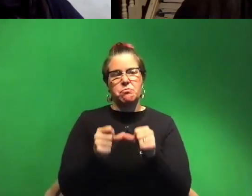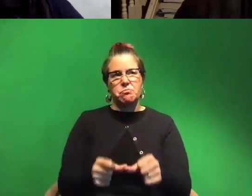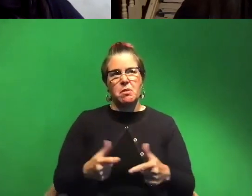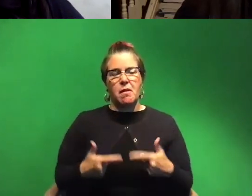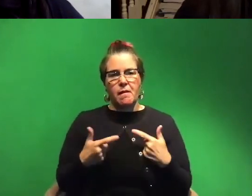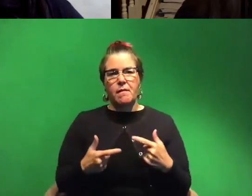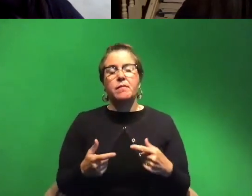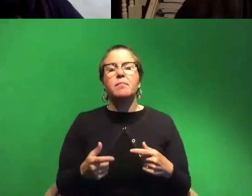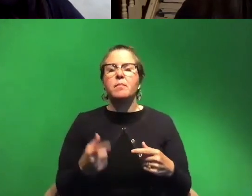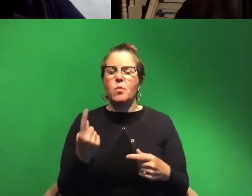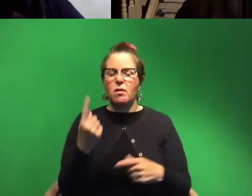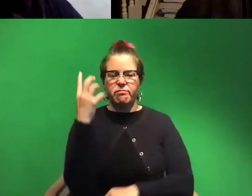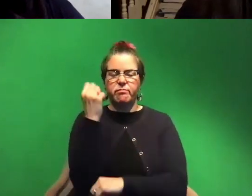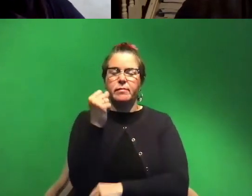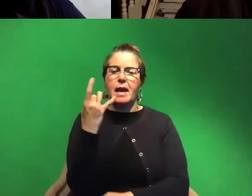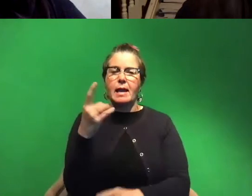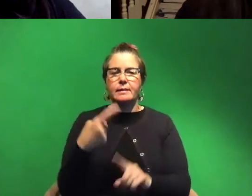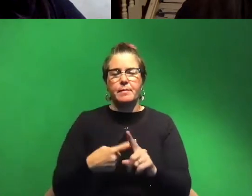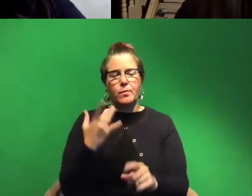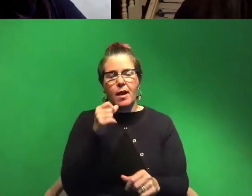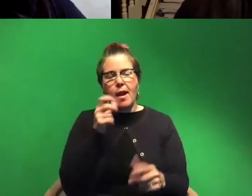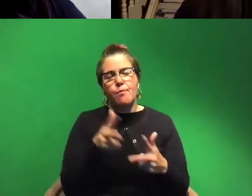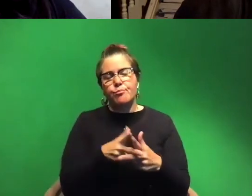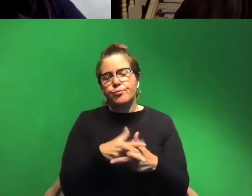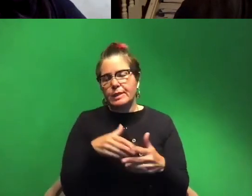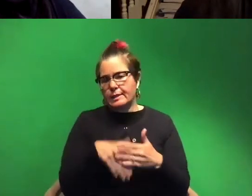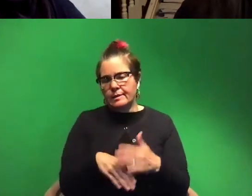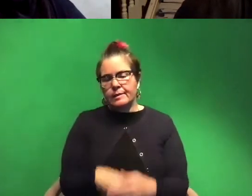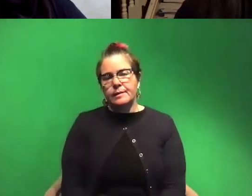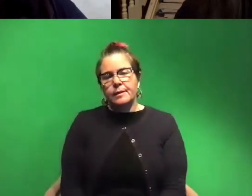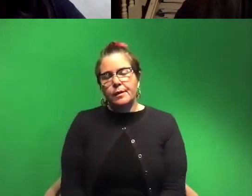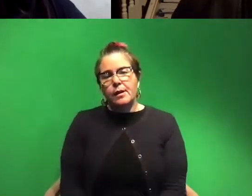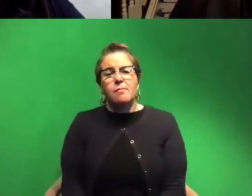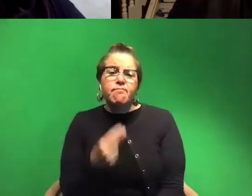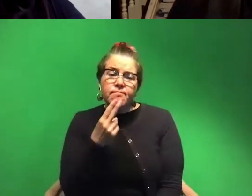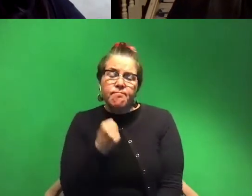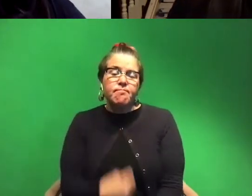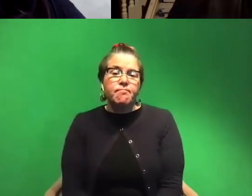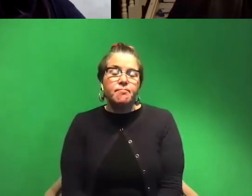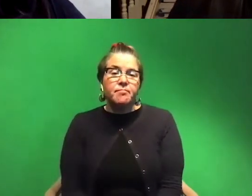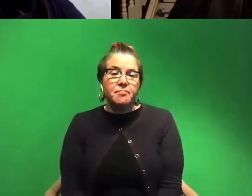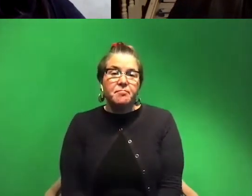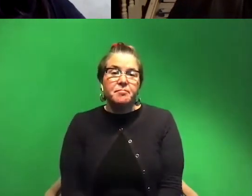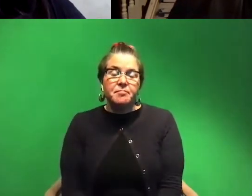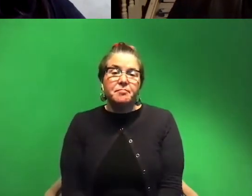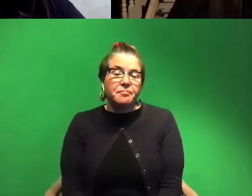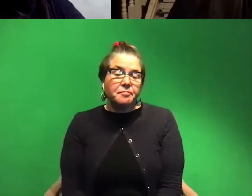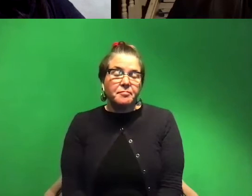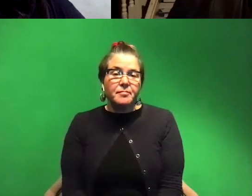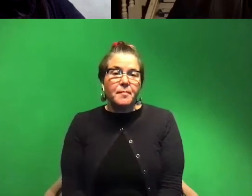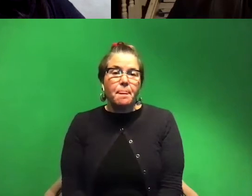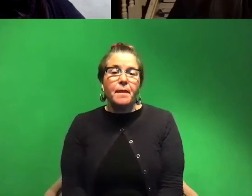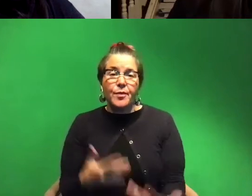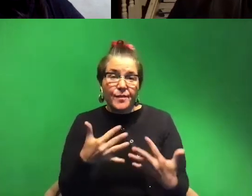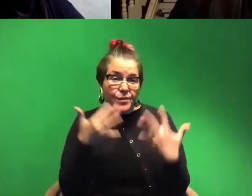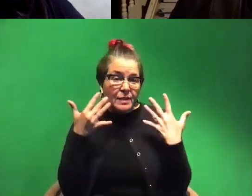as 18 months because they're not breeding. And they're adorable. They're really, really cute. They're friendly